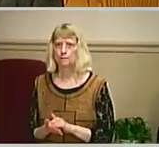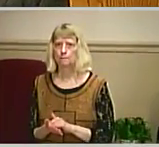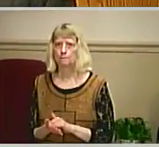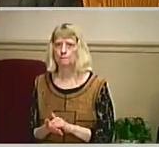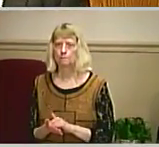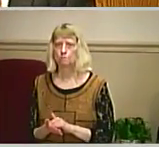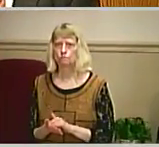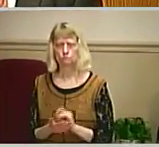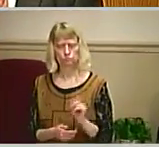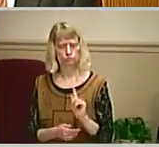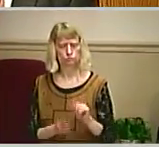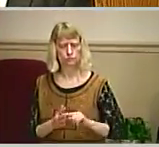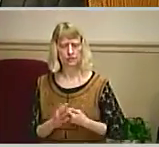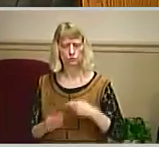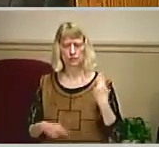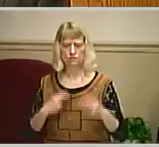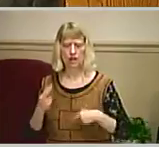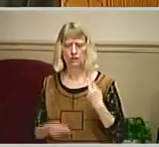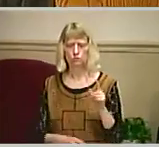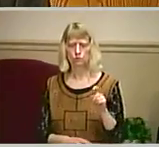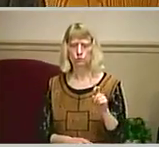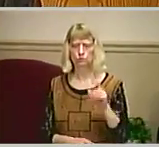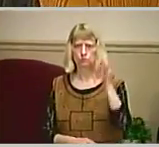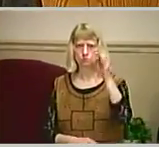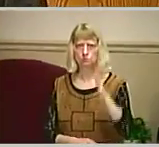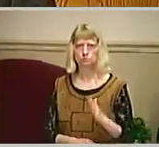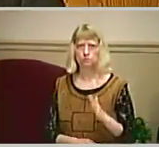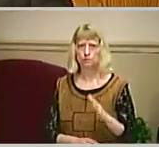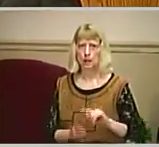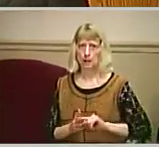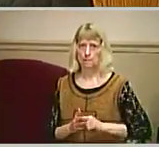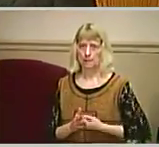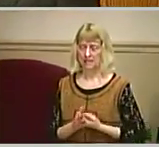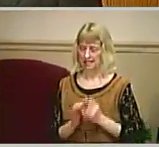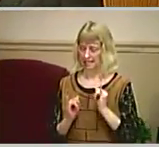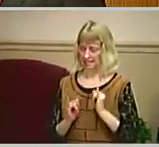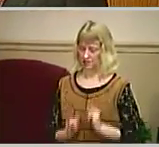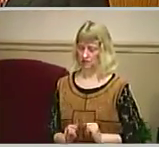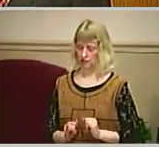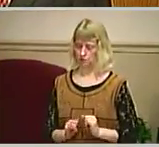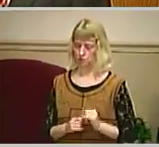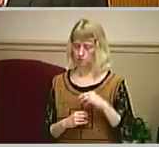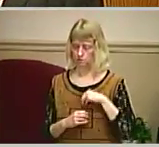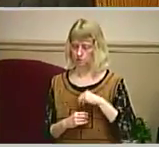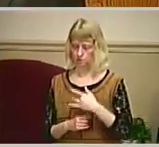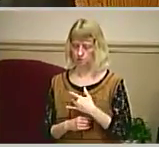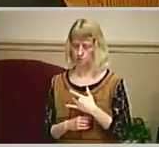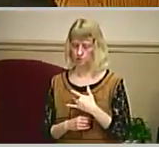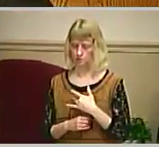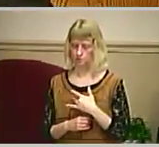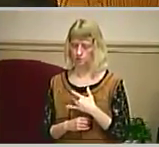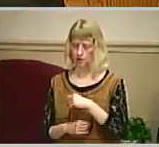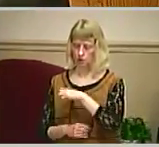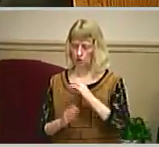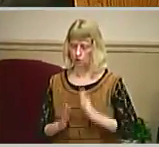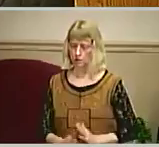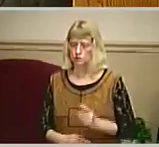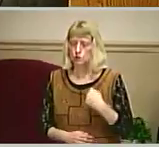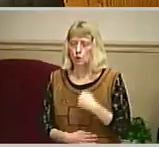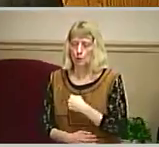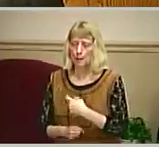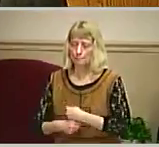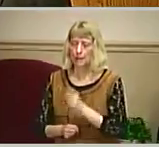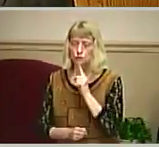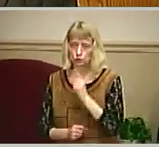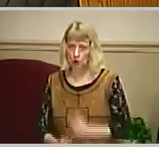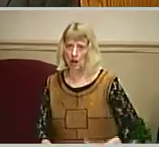You say, where does revival begin, Pastor Gary? Well, it begins in the individual life, when as Christians we make certain